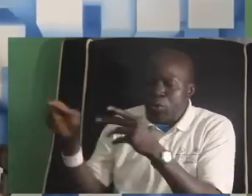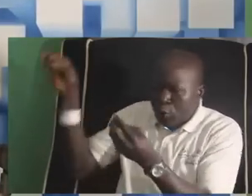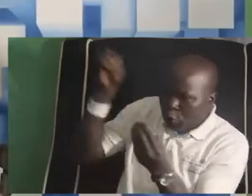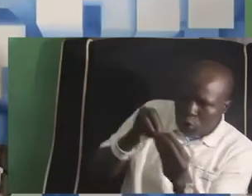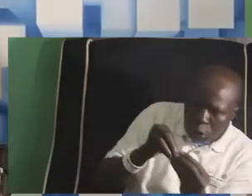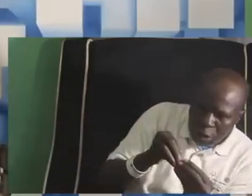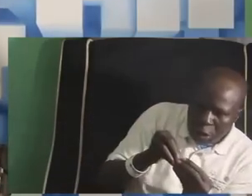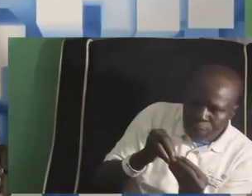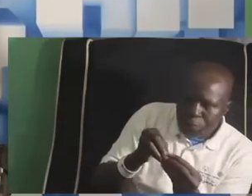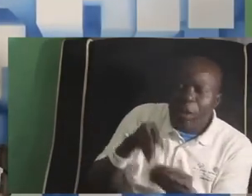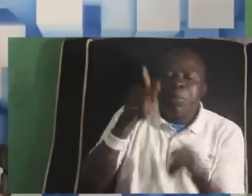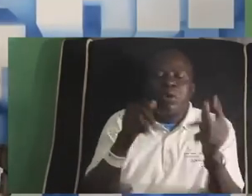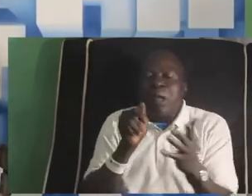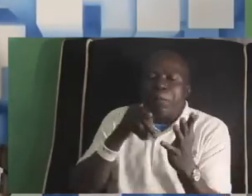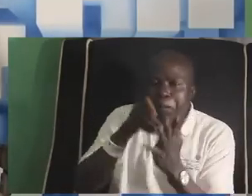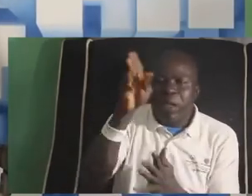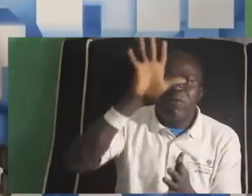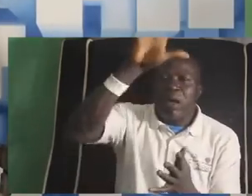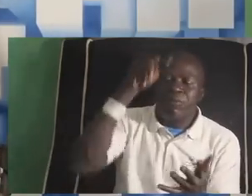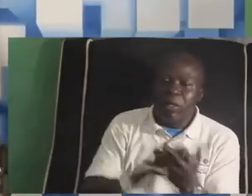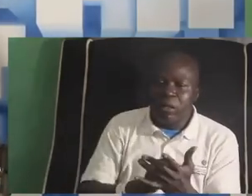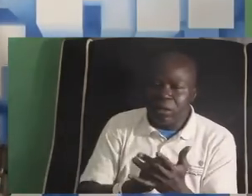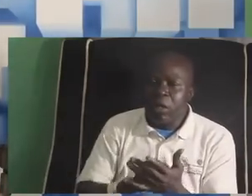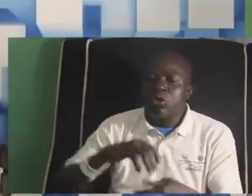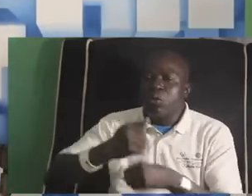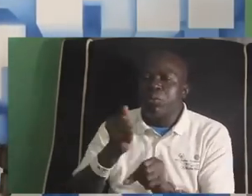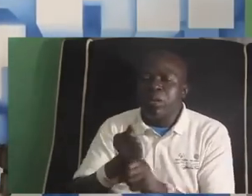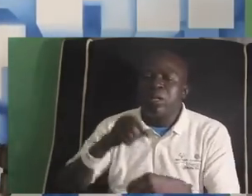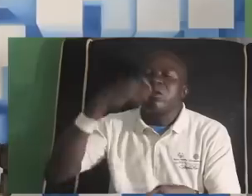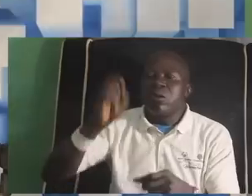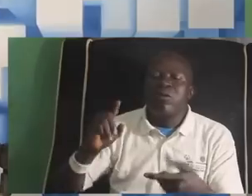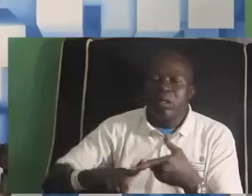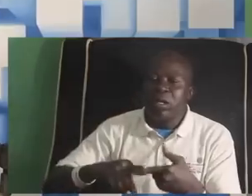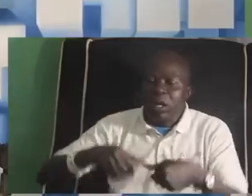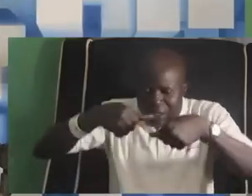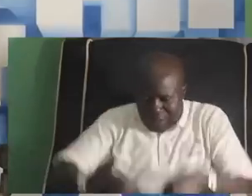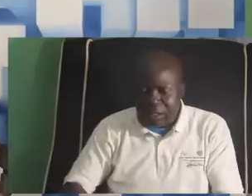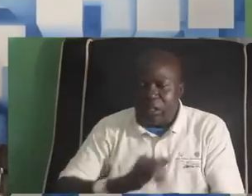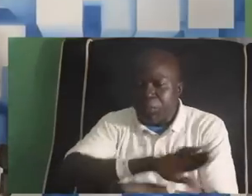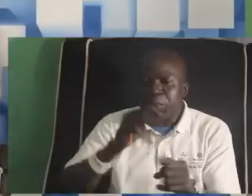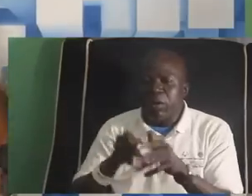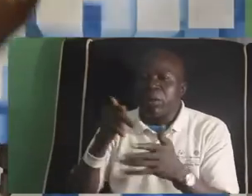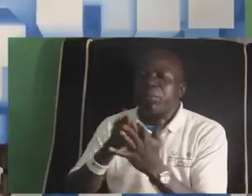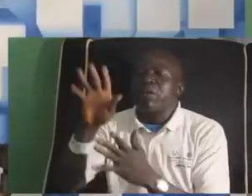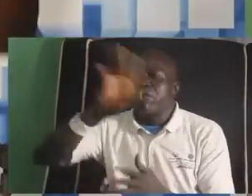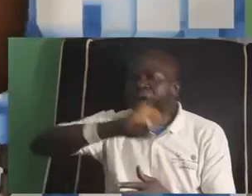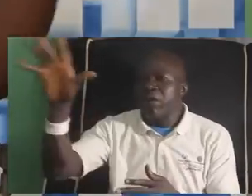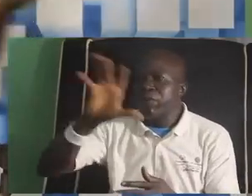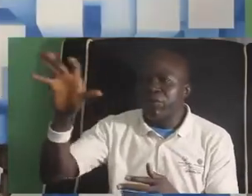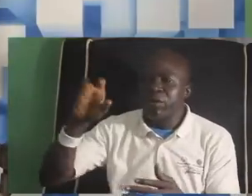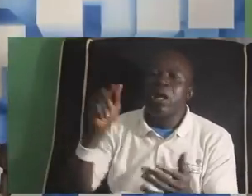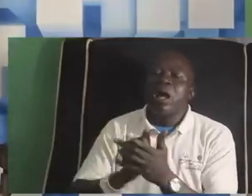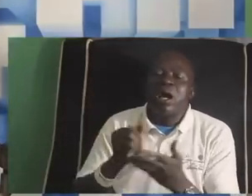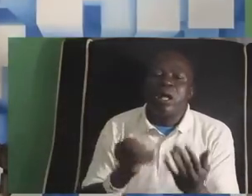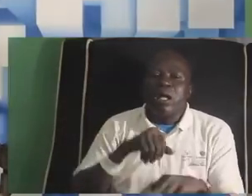will join. And you tell said the Roman here. Those of you that pay your 500. Tell visit the man. Now you to zilly 500. And you tell the 500. Those of you that pay your 500.